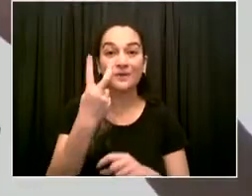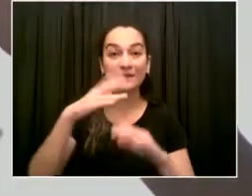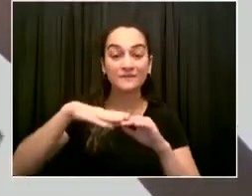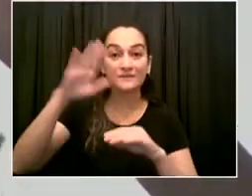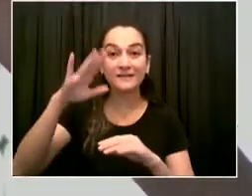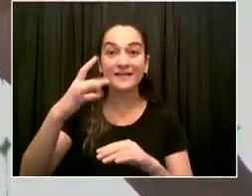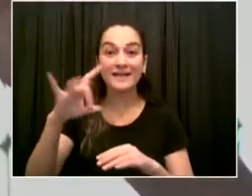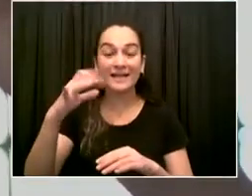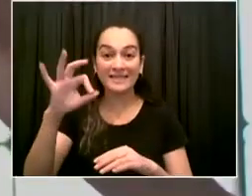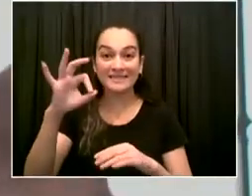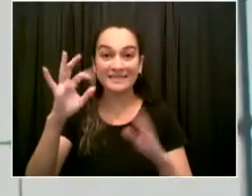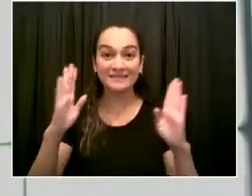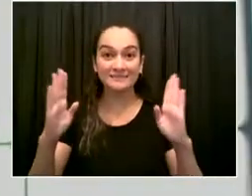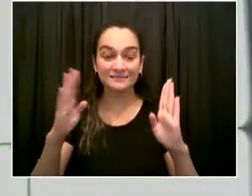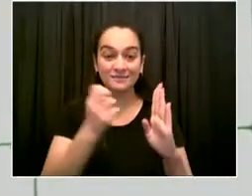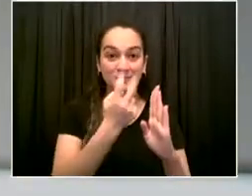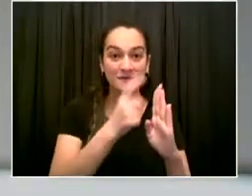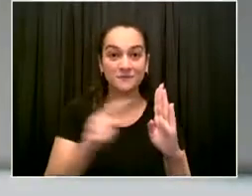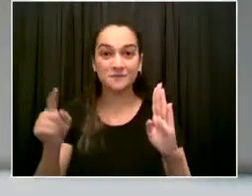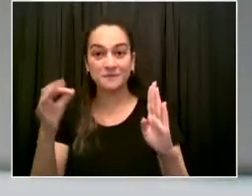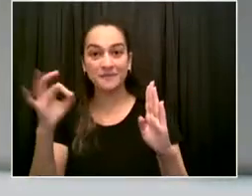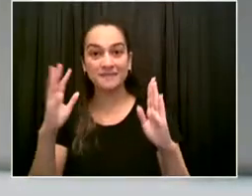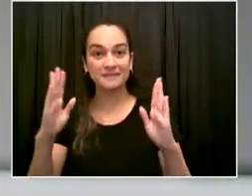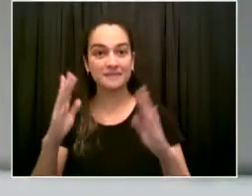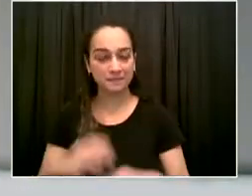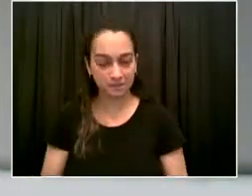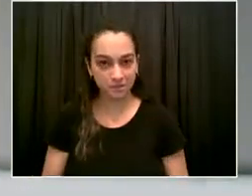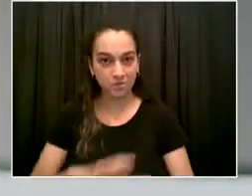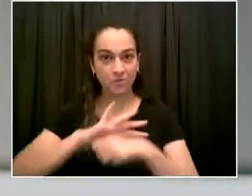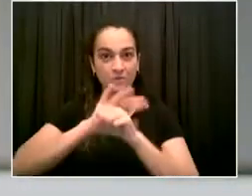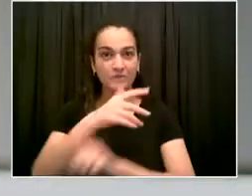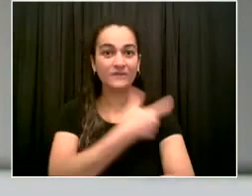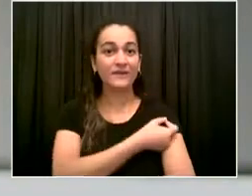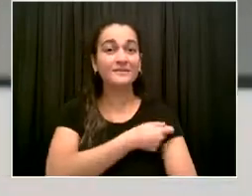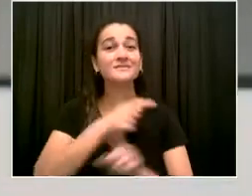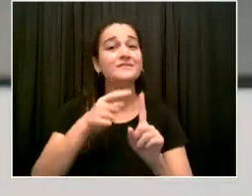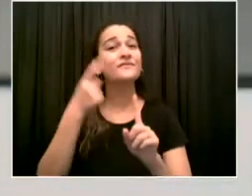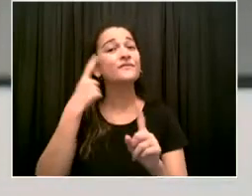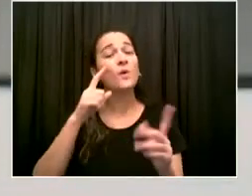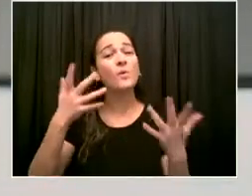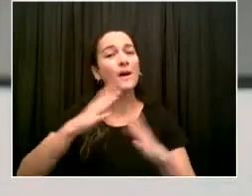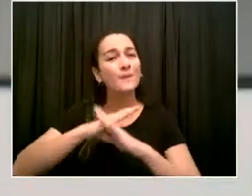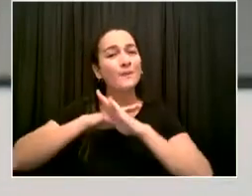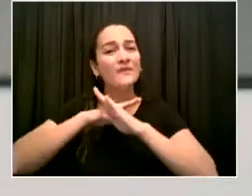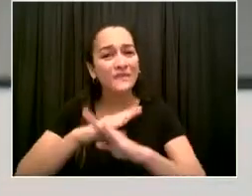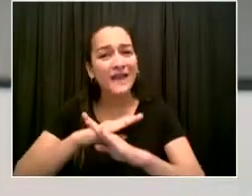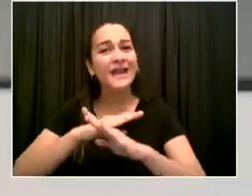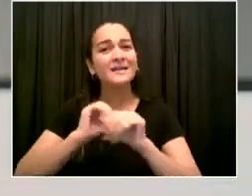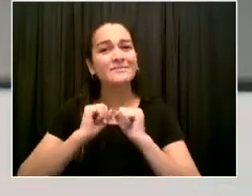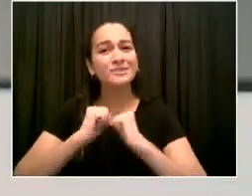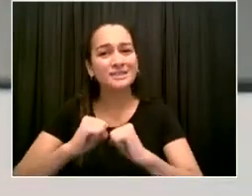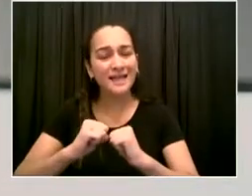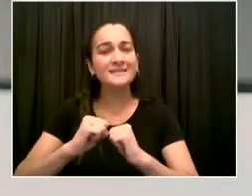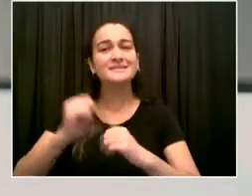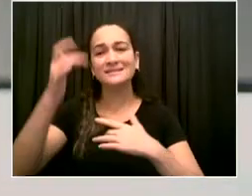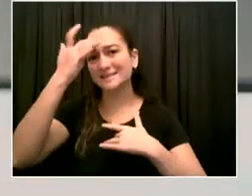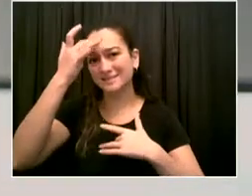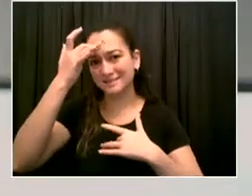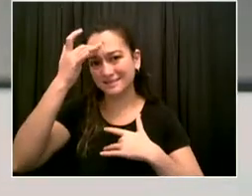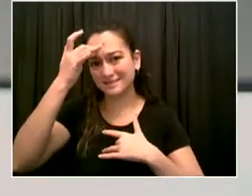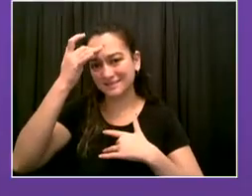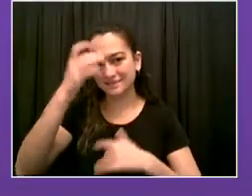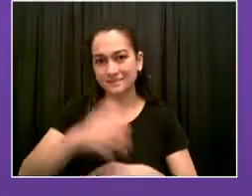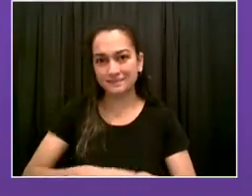effective at preventing disease, and millions of adolescents have already been vaccinated safely. Get your child vaccinated against